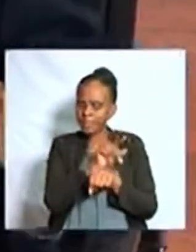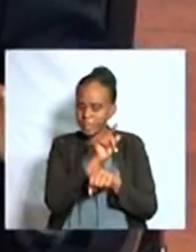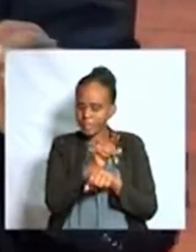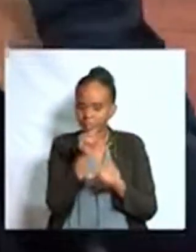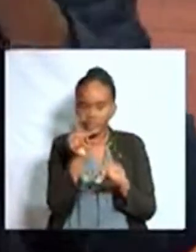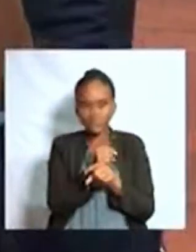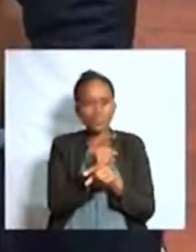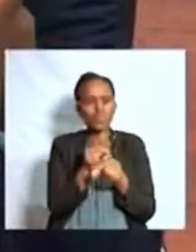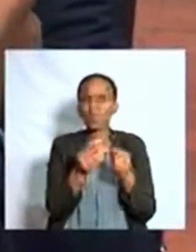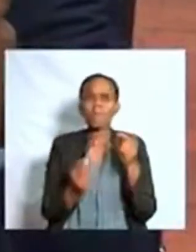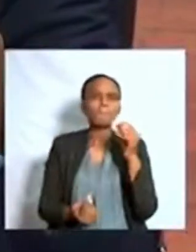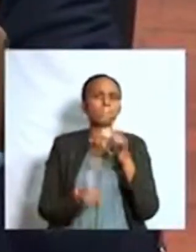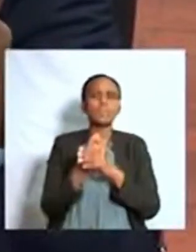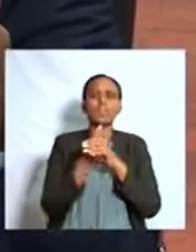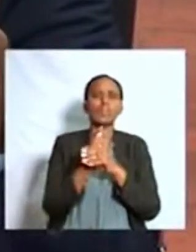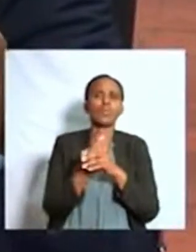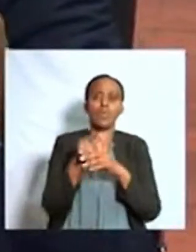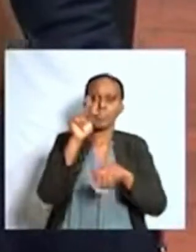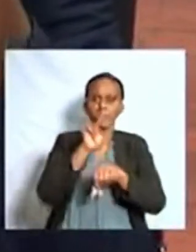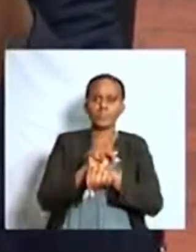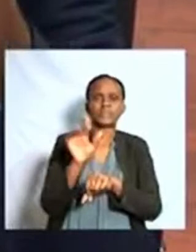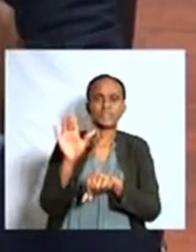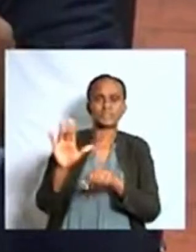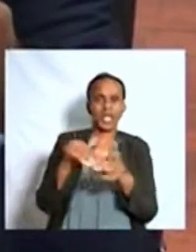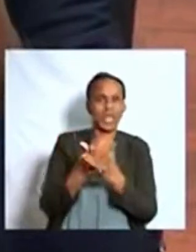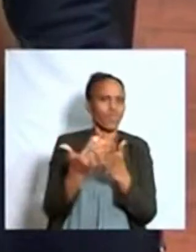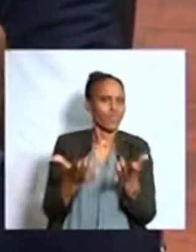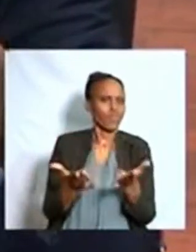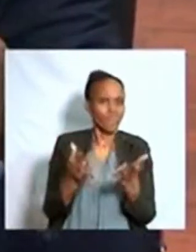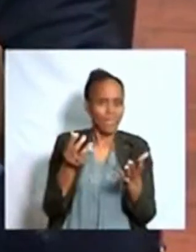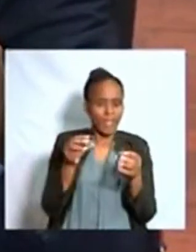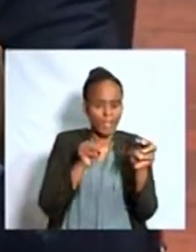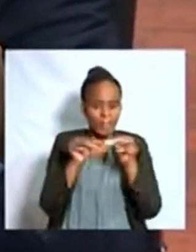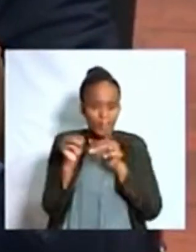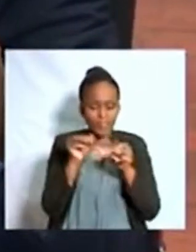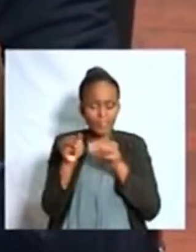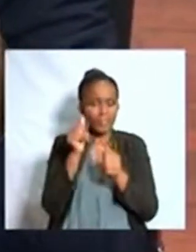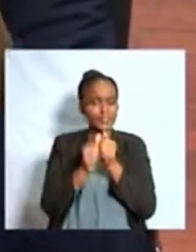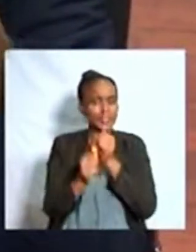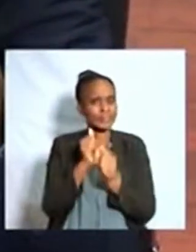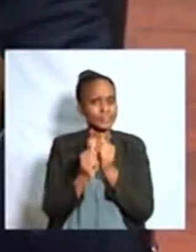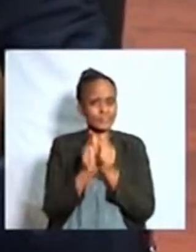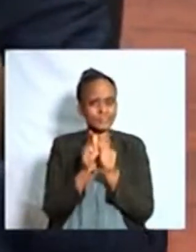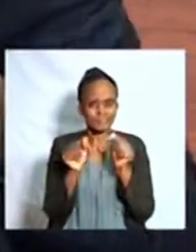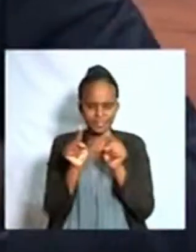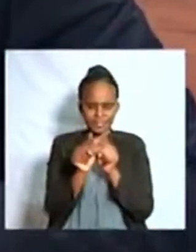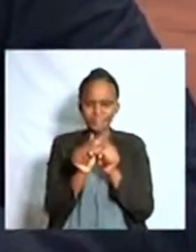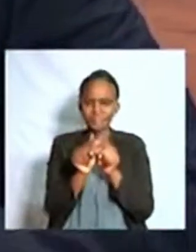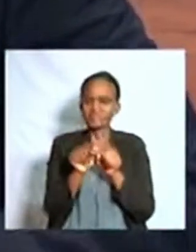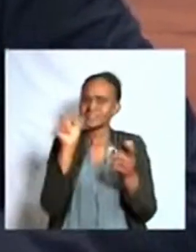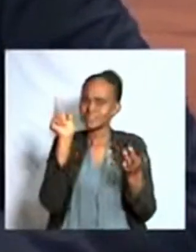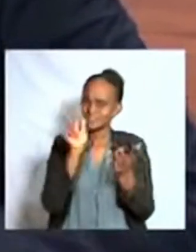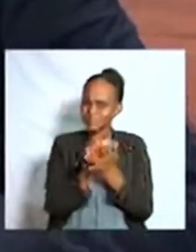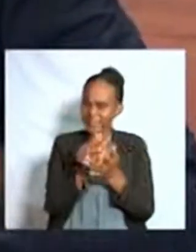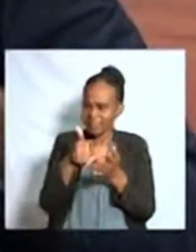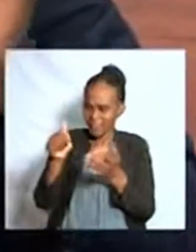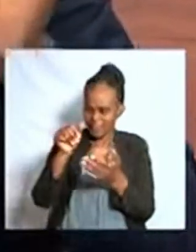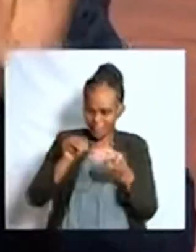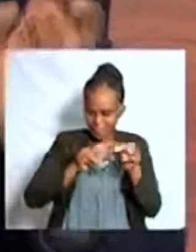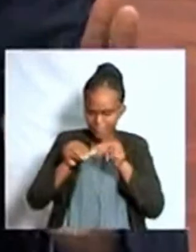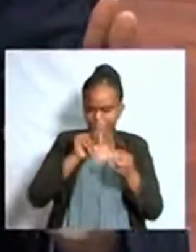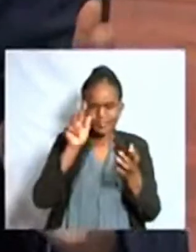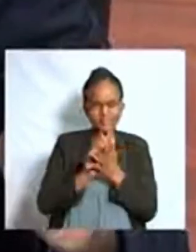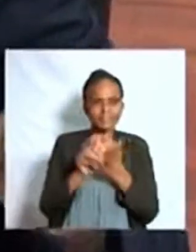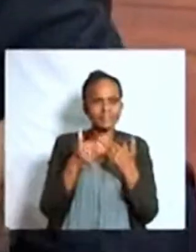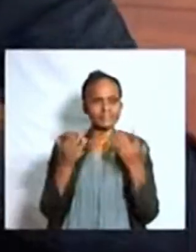out of nowhere, now there's a project, that which management did not approve? So that's what I was saying.